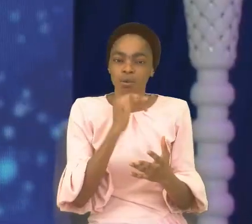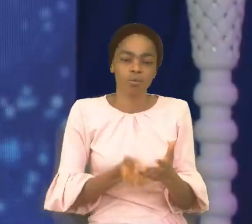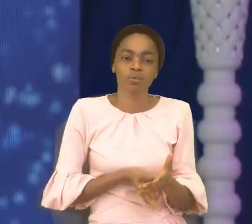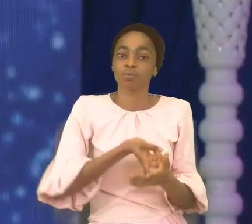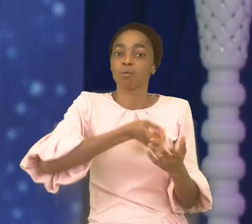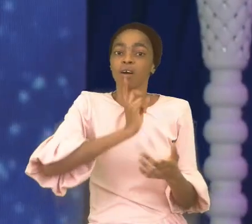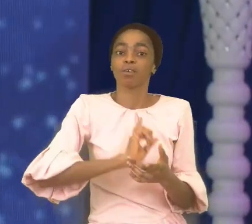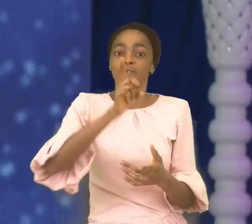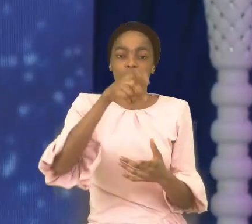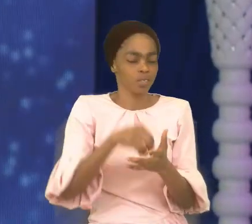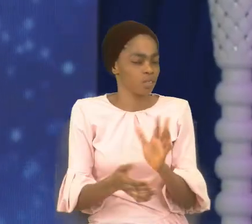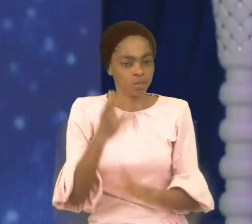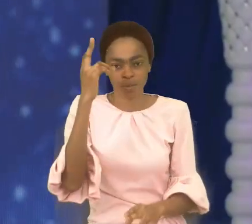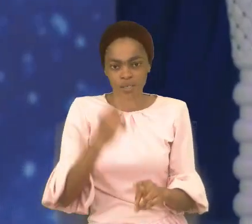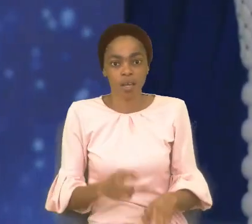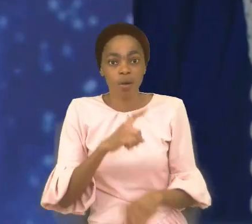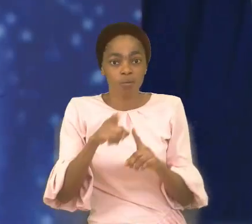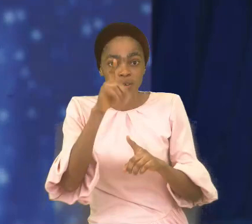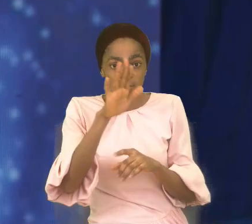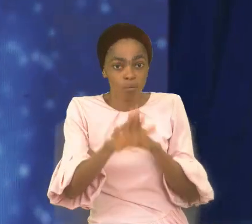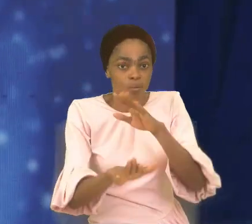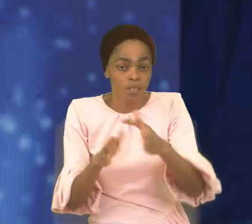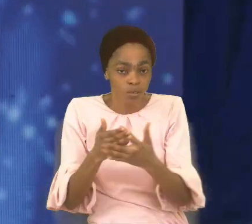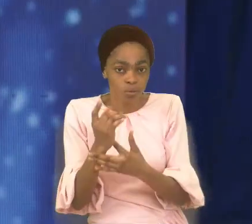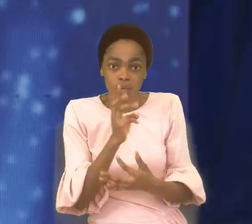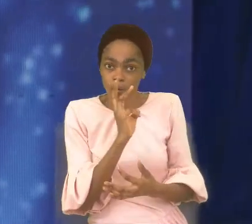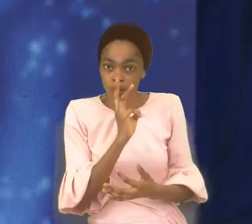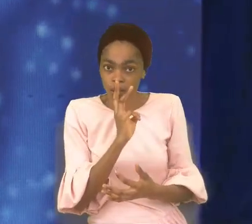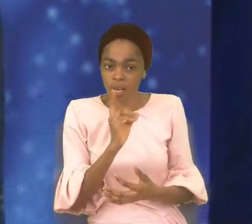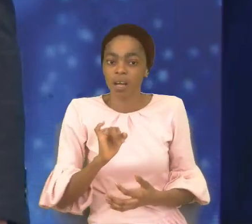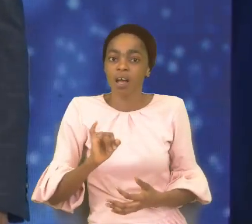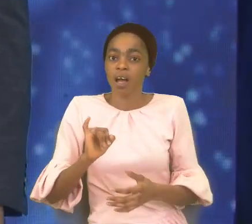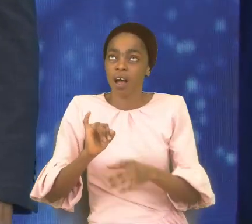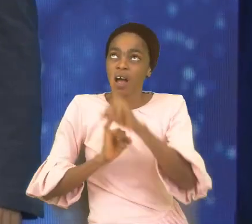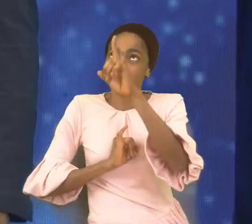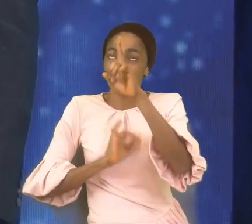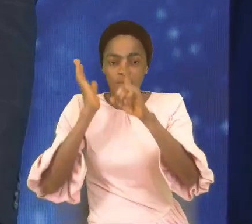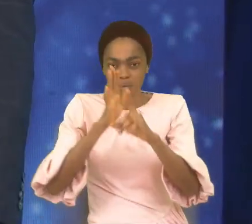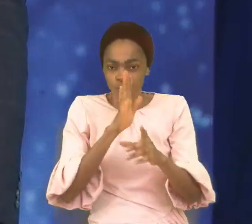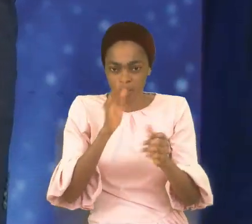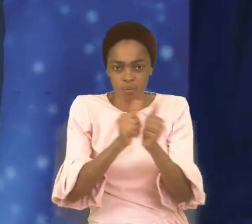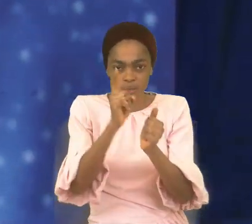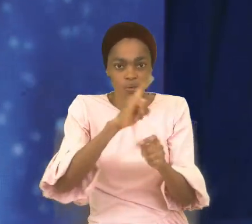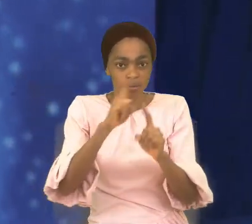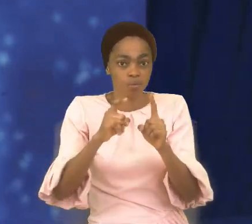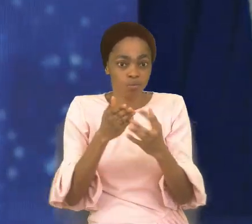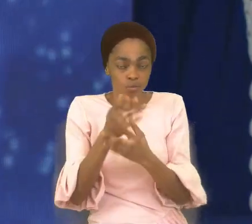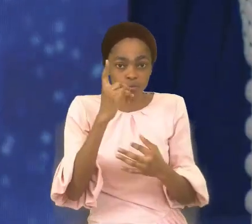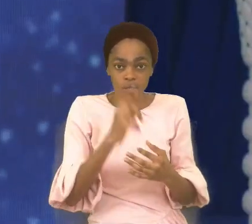be with thee. And through the rivers, they shall not overflow thee. And when